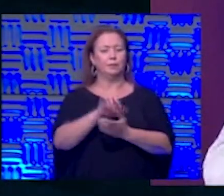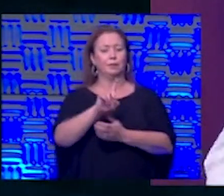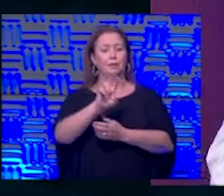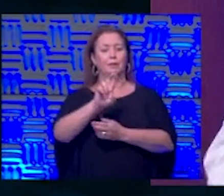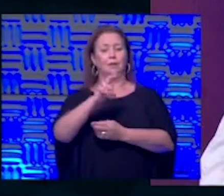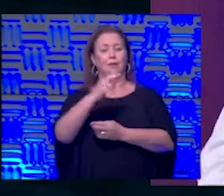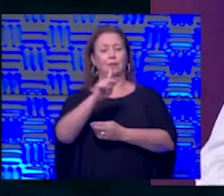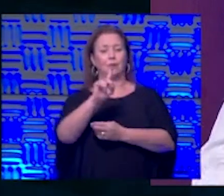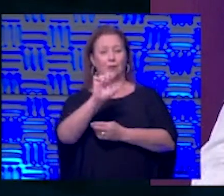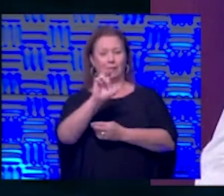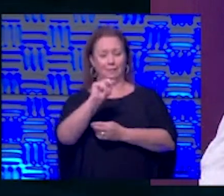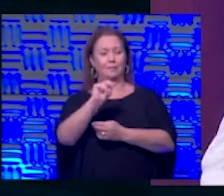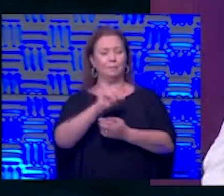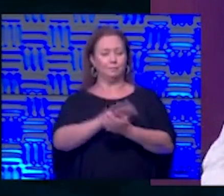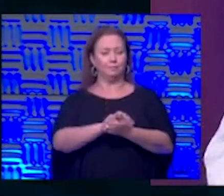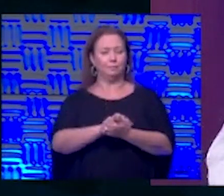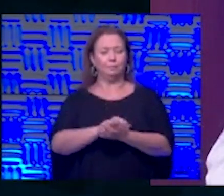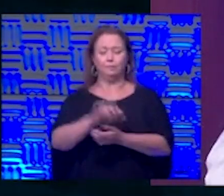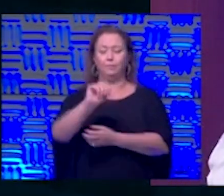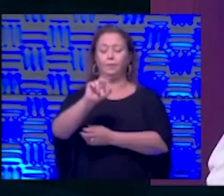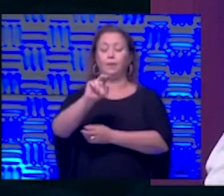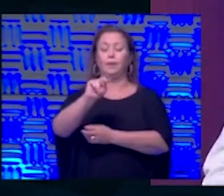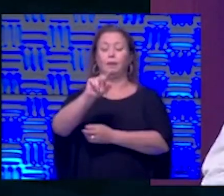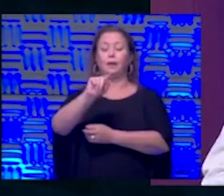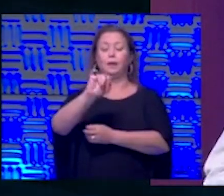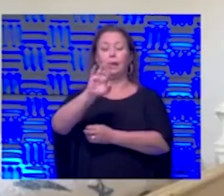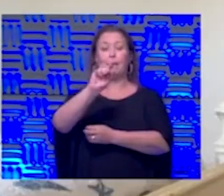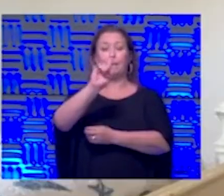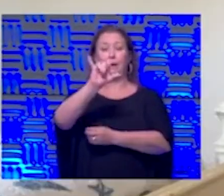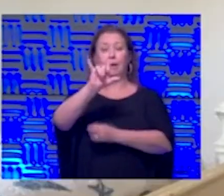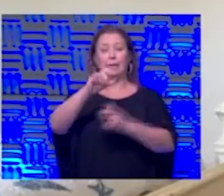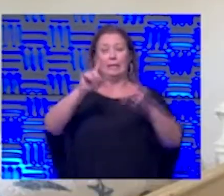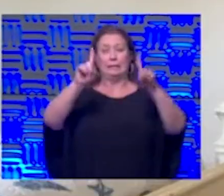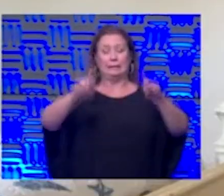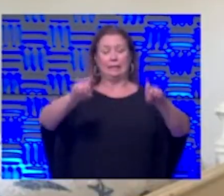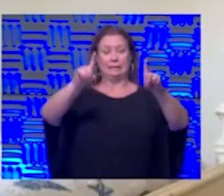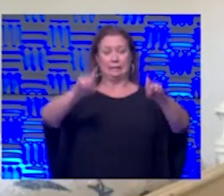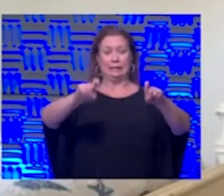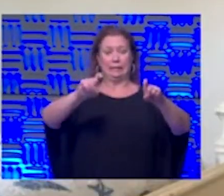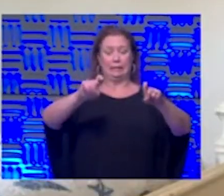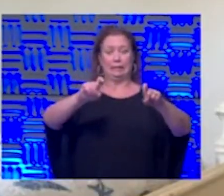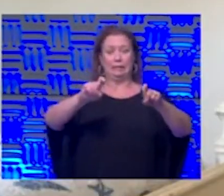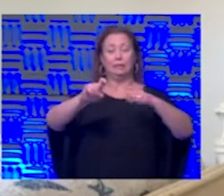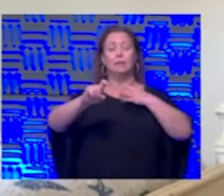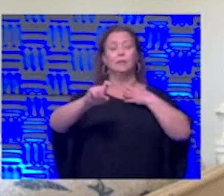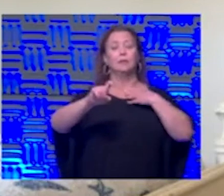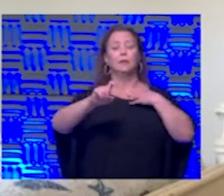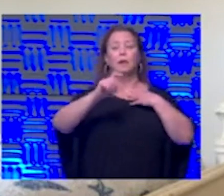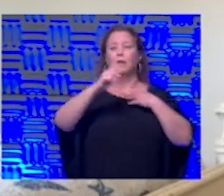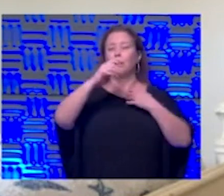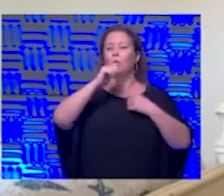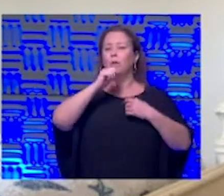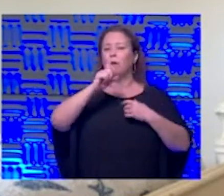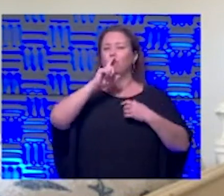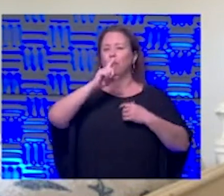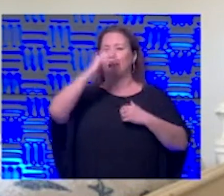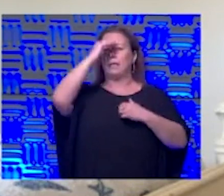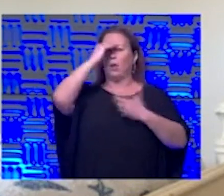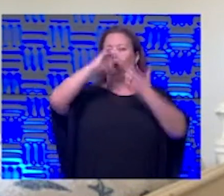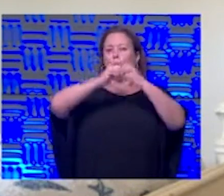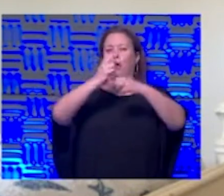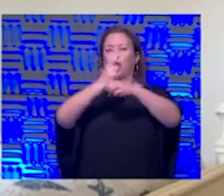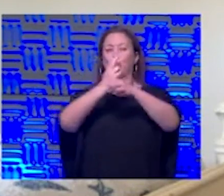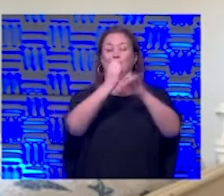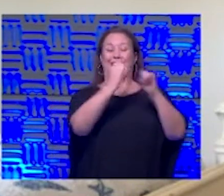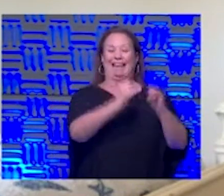So antibody testing, we have to understand, we don't really know how to use it on the individual